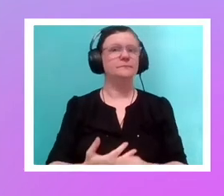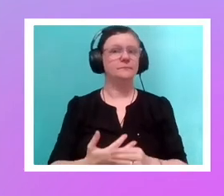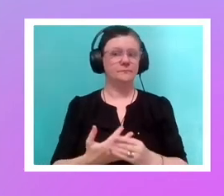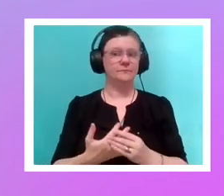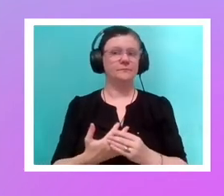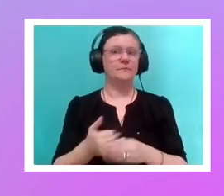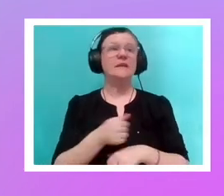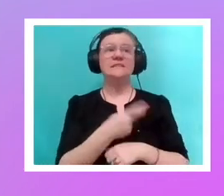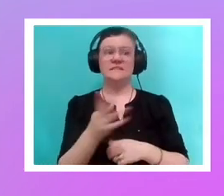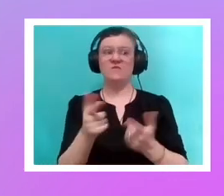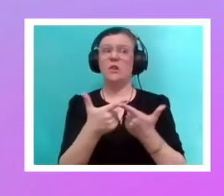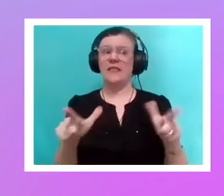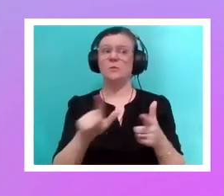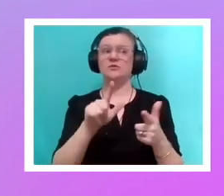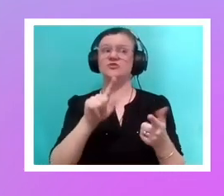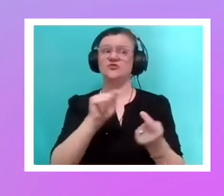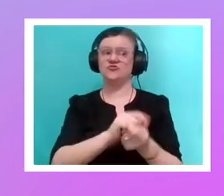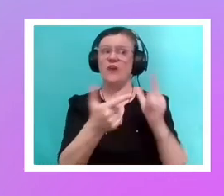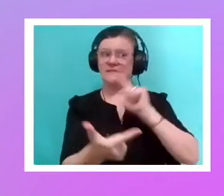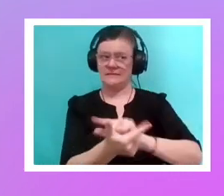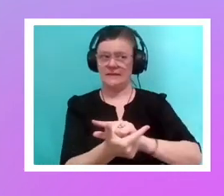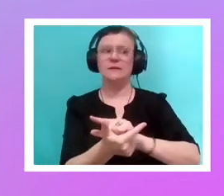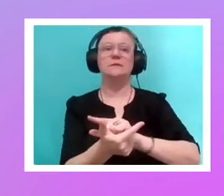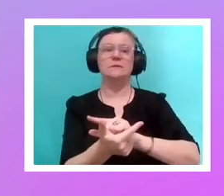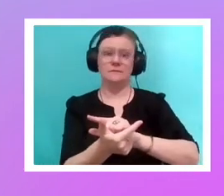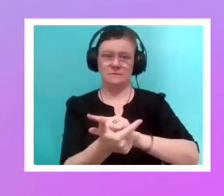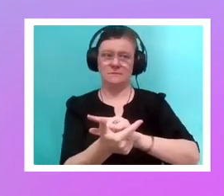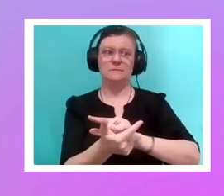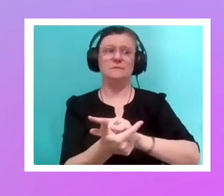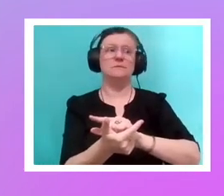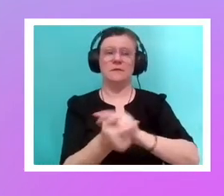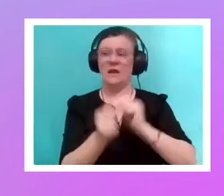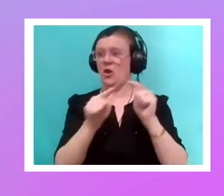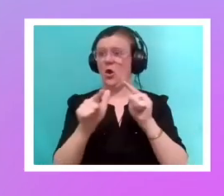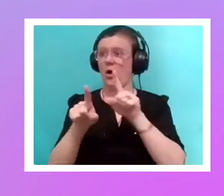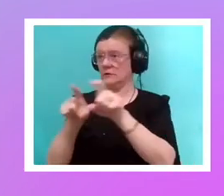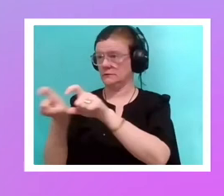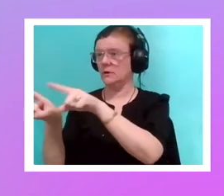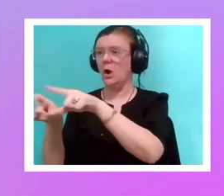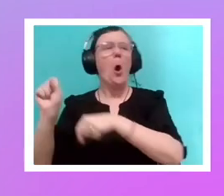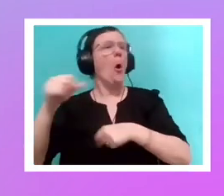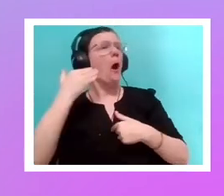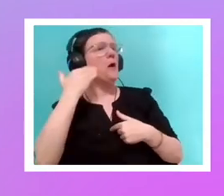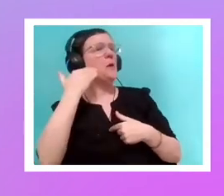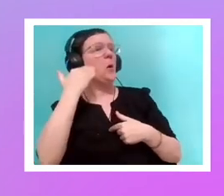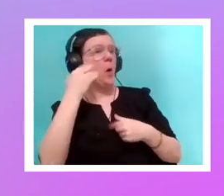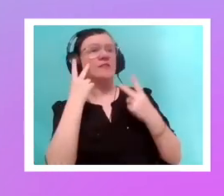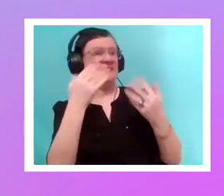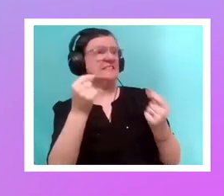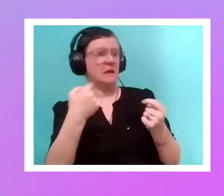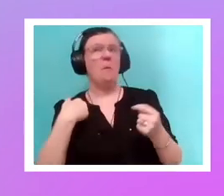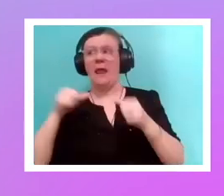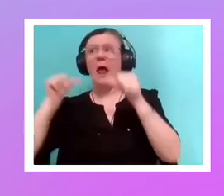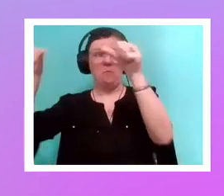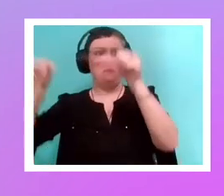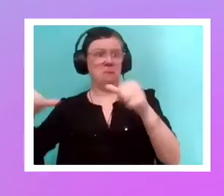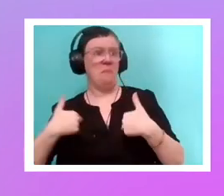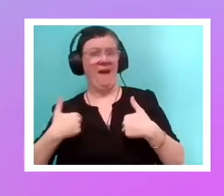into quite a few languages, and almost everyone I talk to about them has heard about them or has seen them up on an office